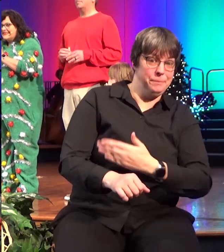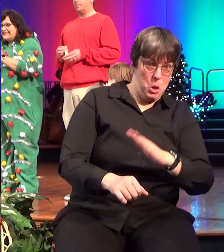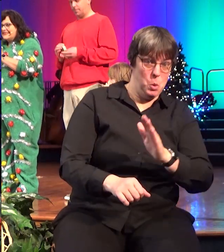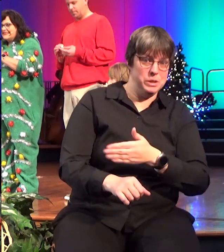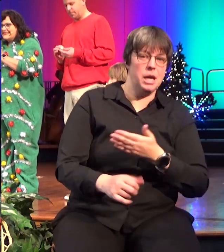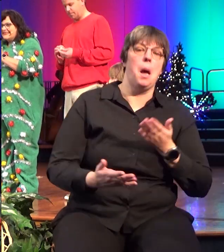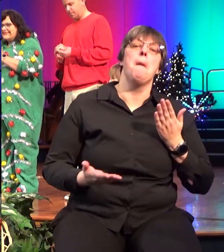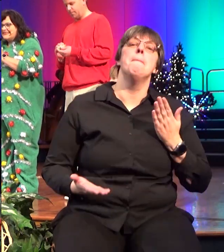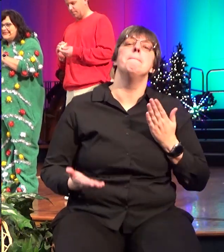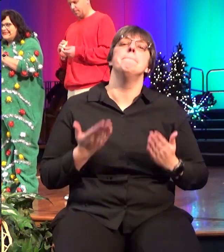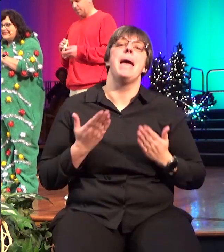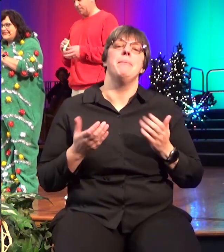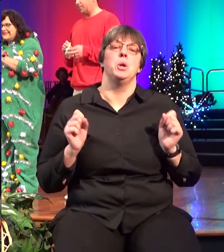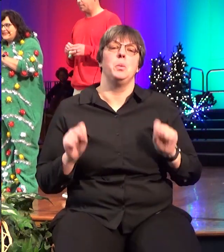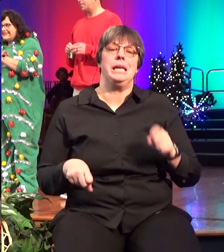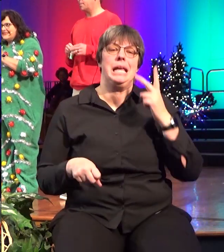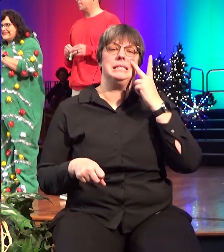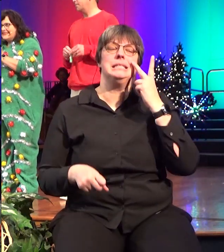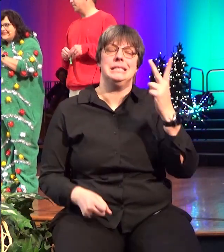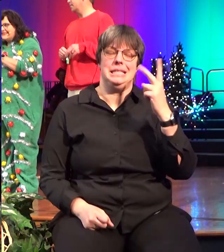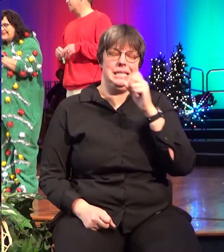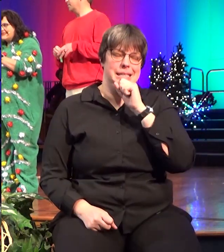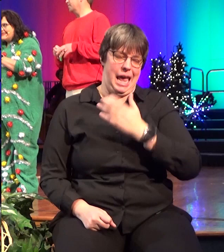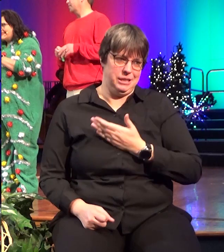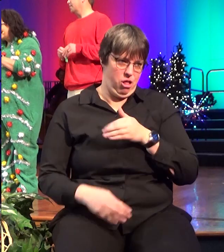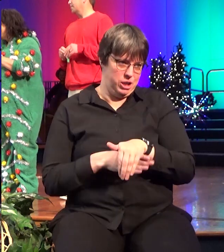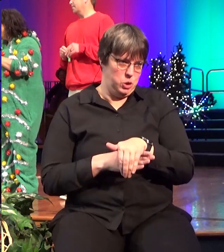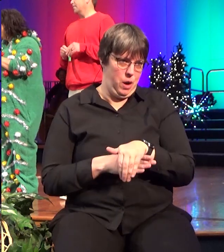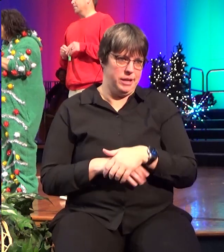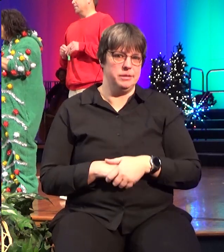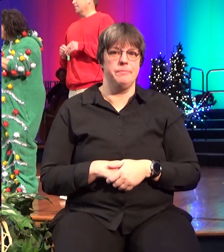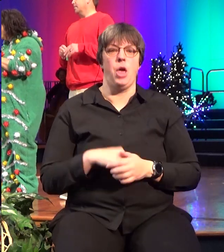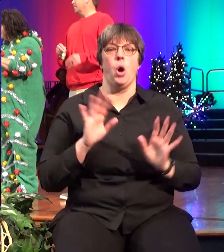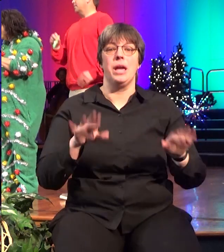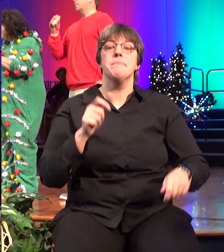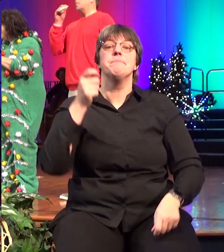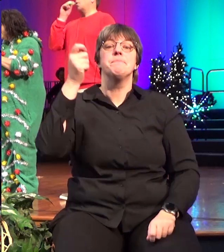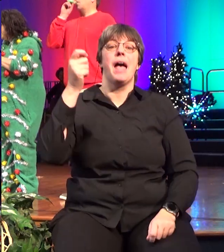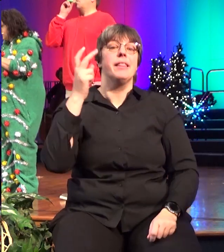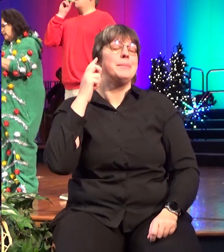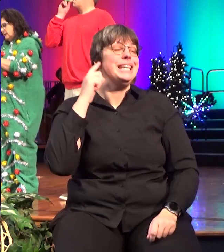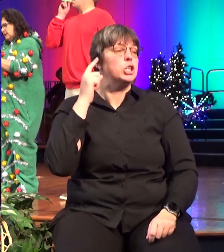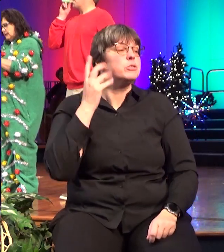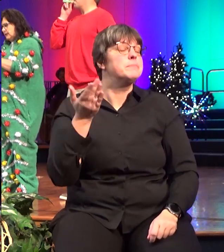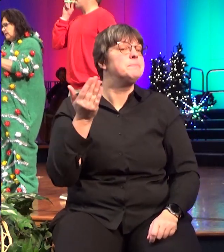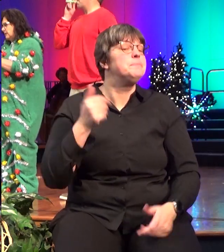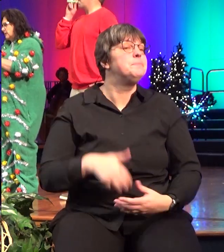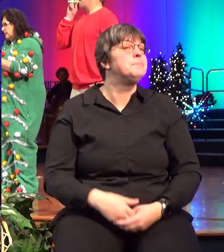might just go see Santa Claus tonight. All right, hold your instrument up. Let me hear it.